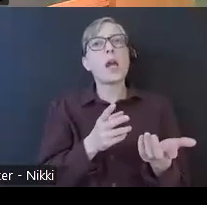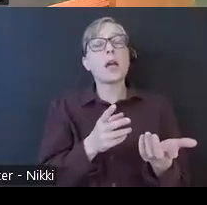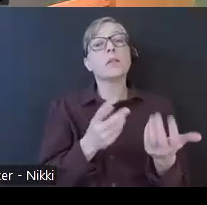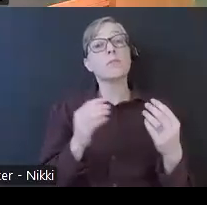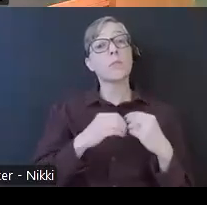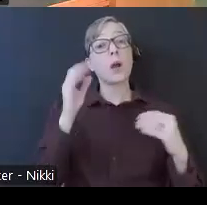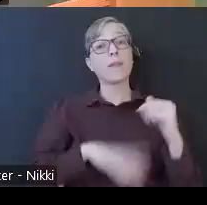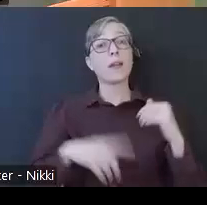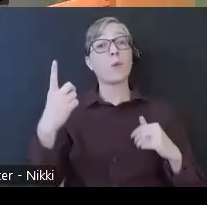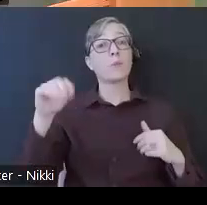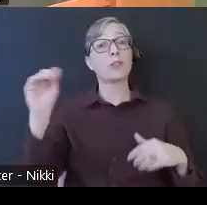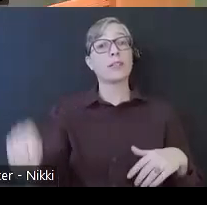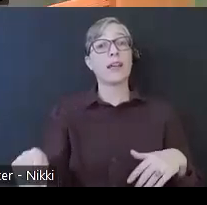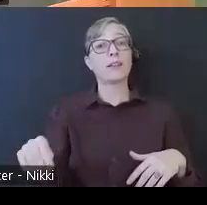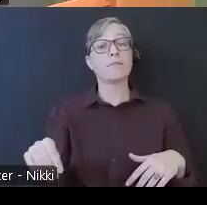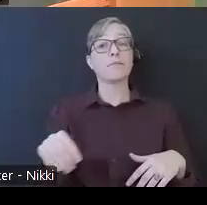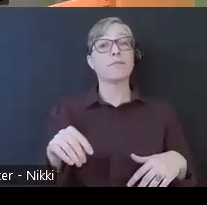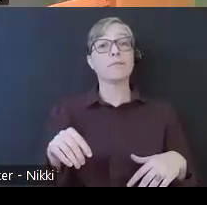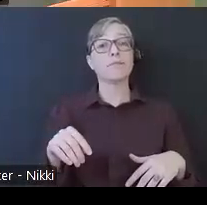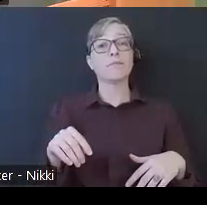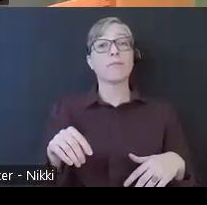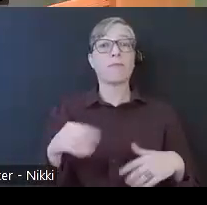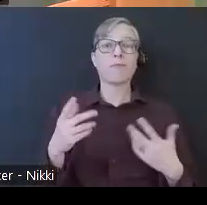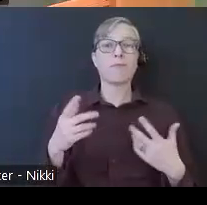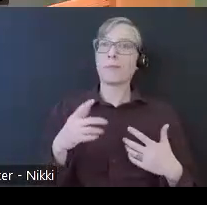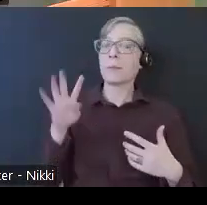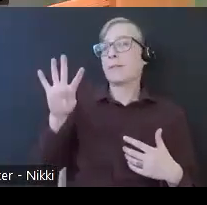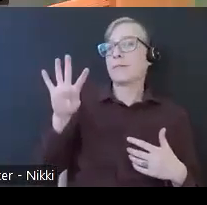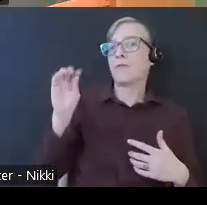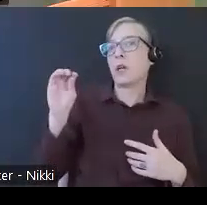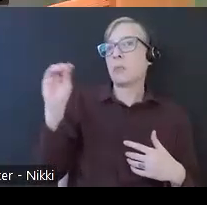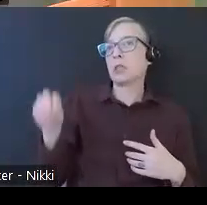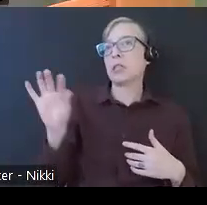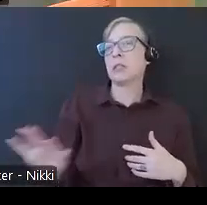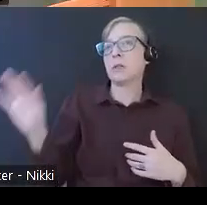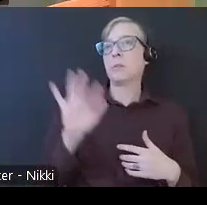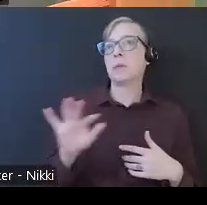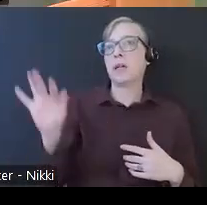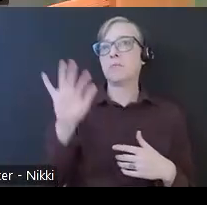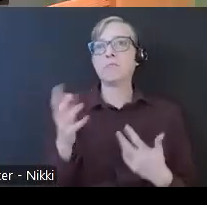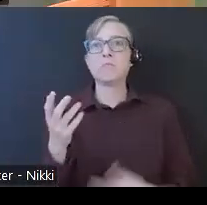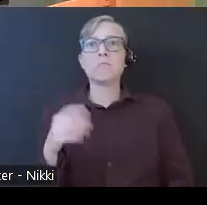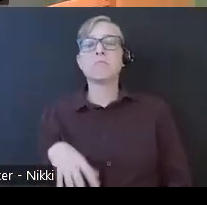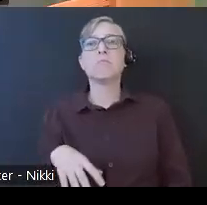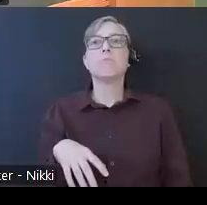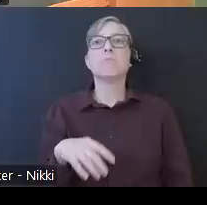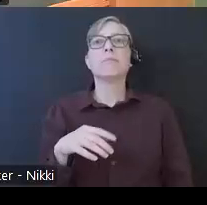of a distribution, but it's really hard to do research when you only have 1% people who are super users. And then you can see over